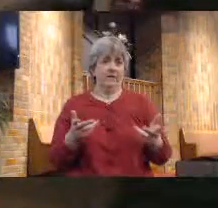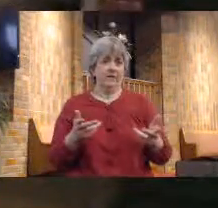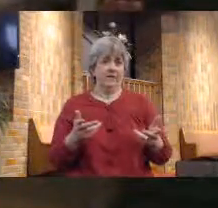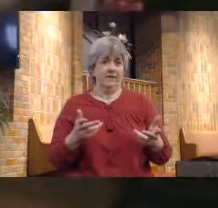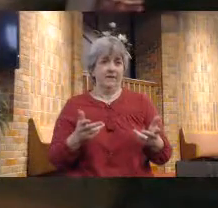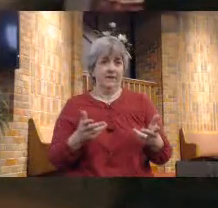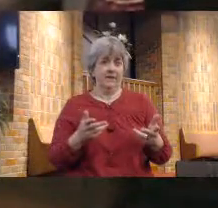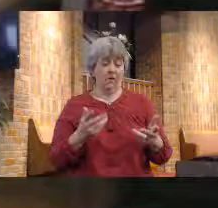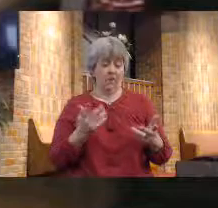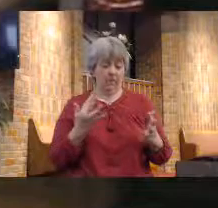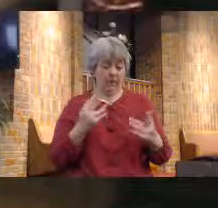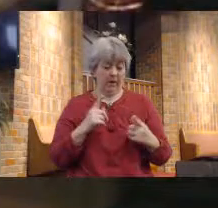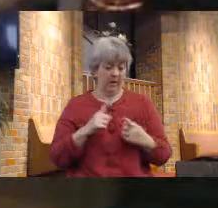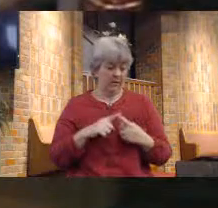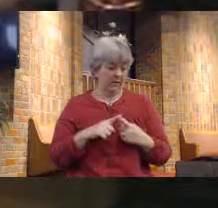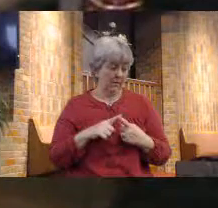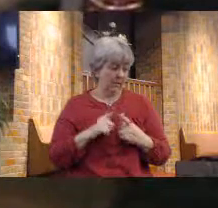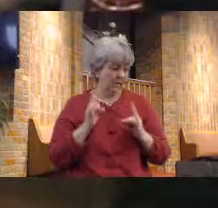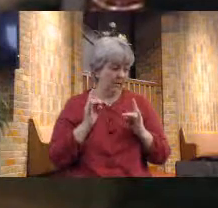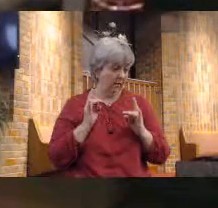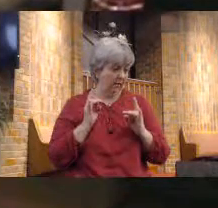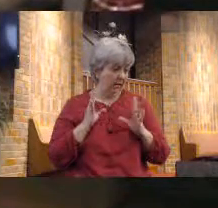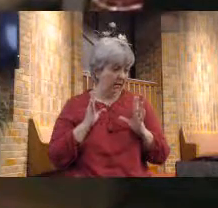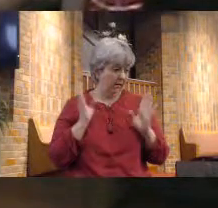Is it only at the end that we turn to God in prayer?